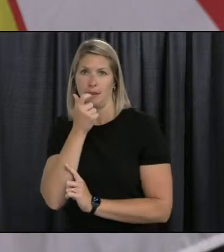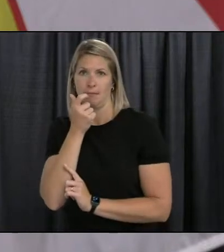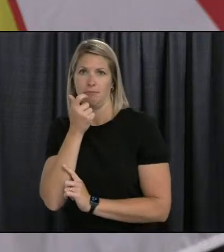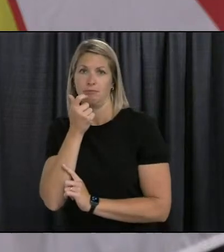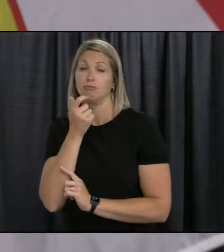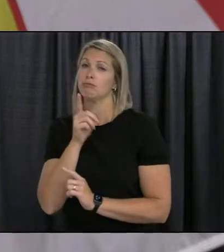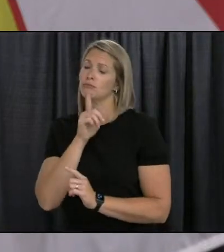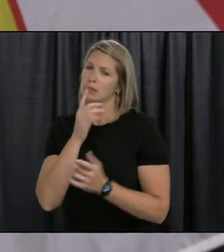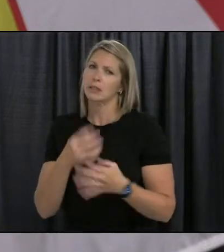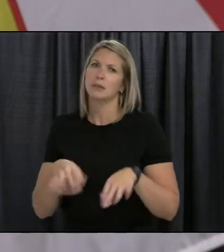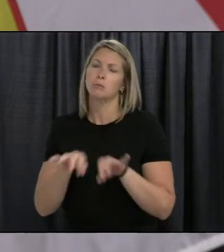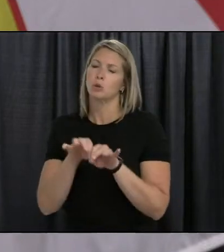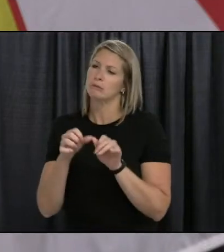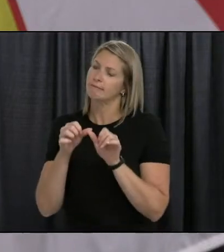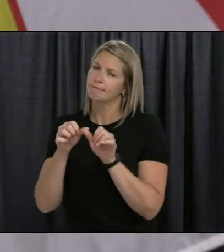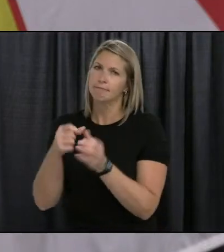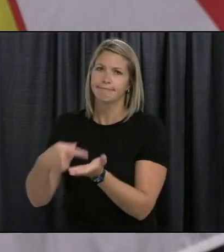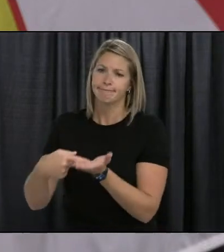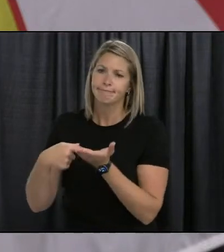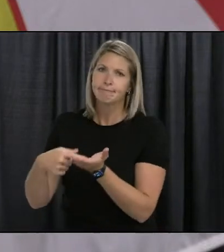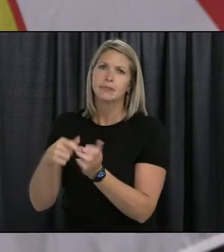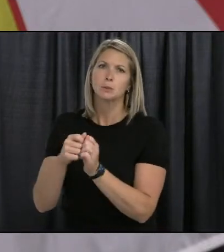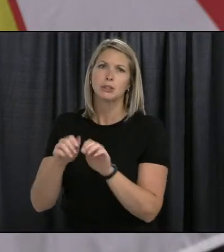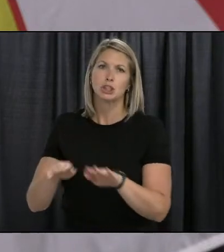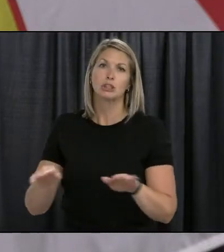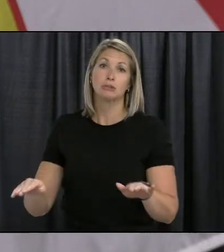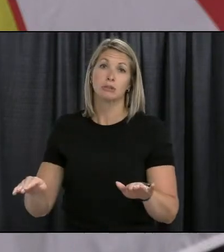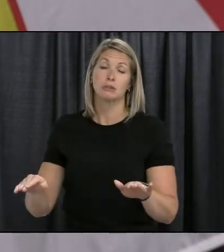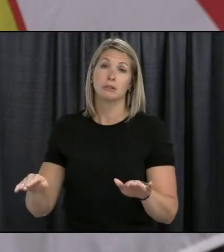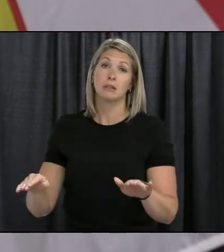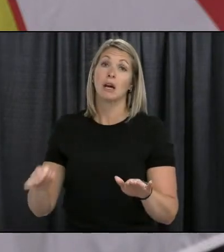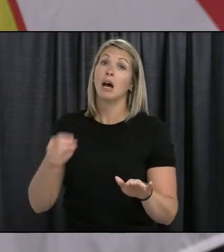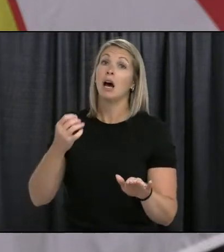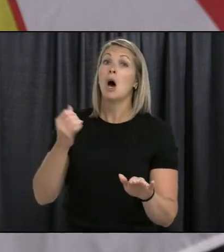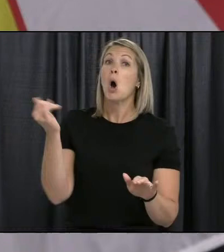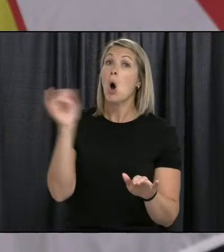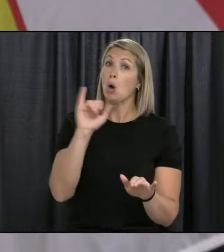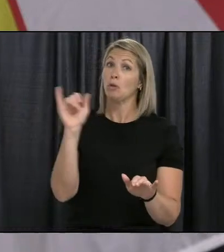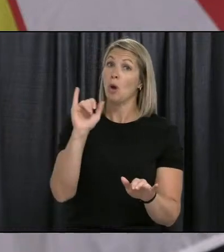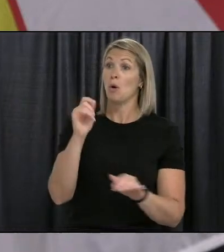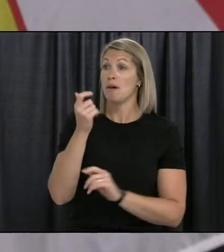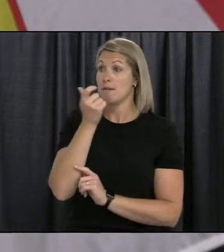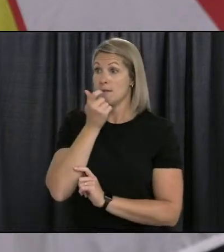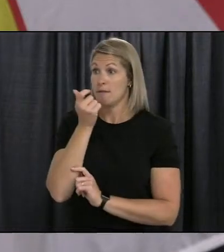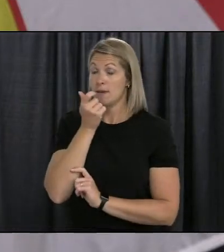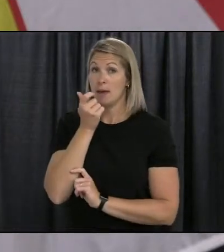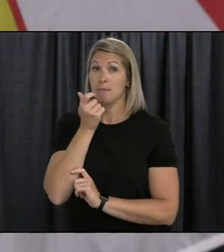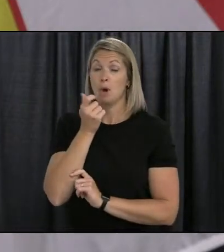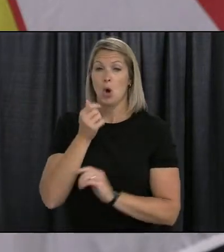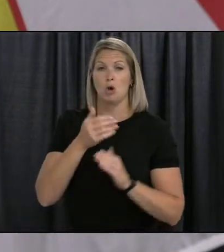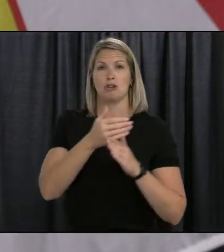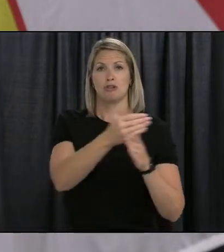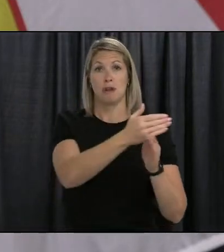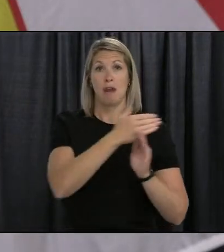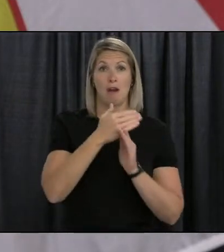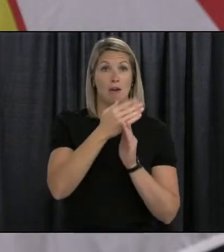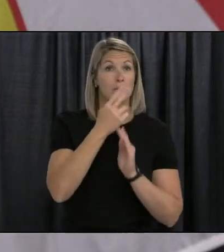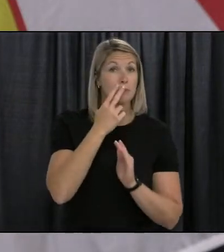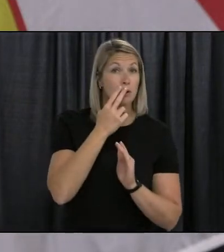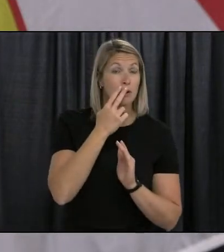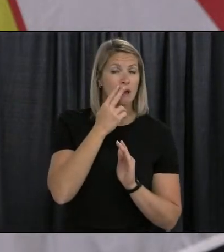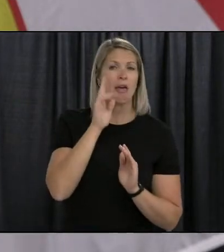held inherent health harms for youth, there is now the added risk of COVID-19 transmission through the sharing of products used for